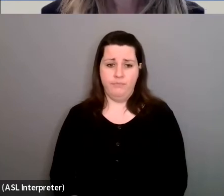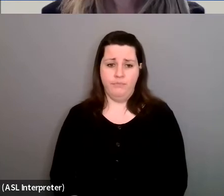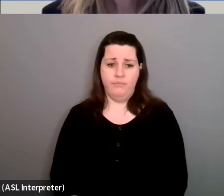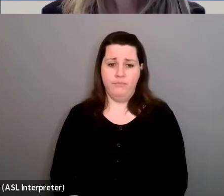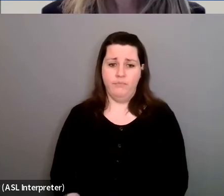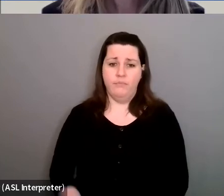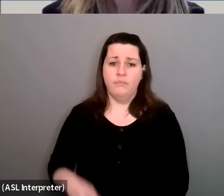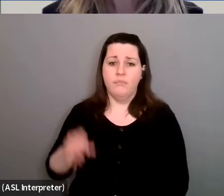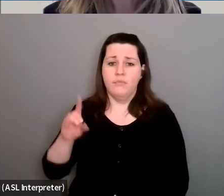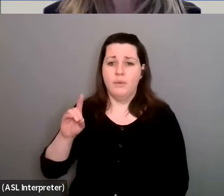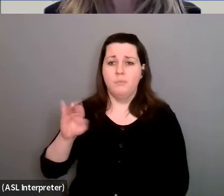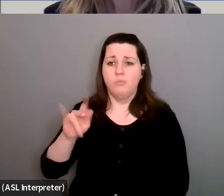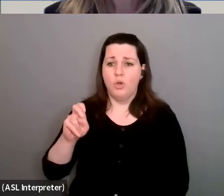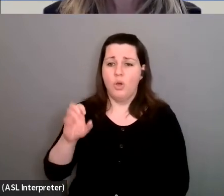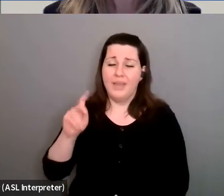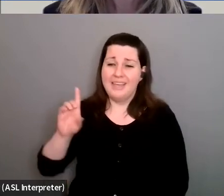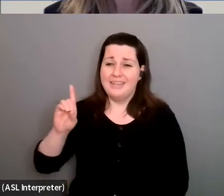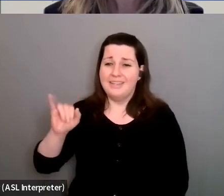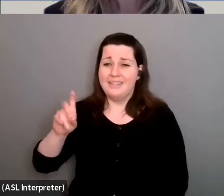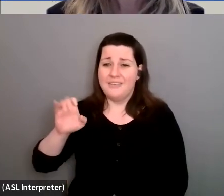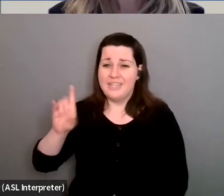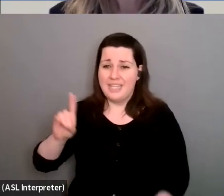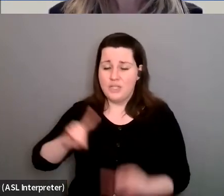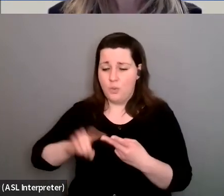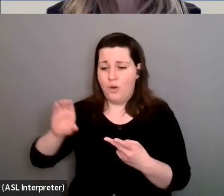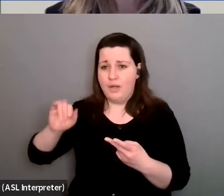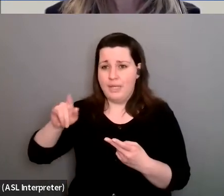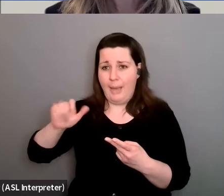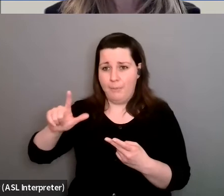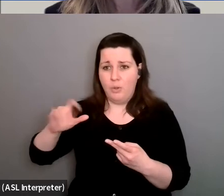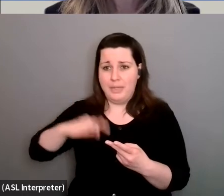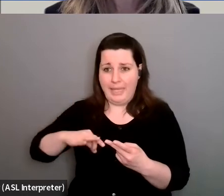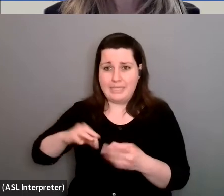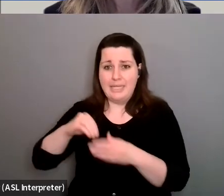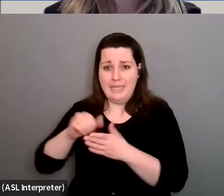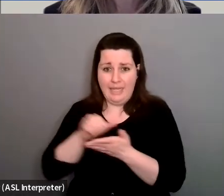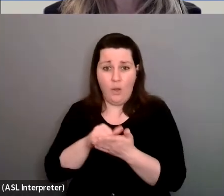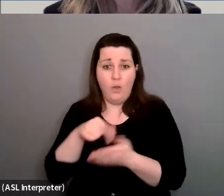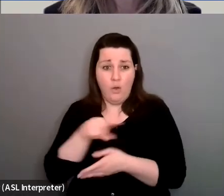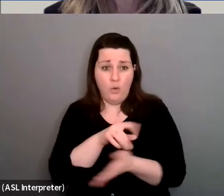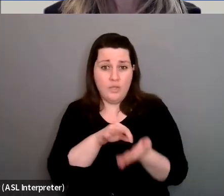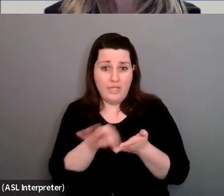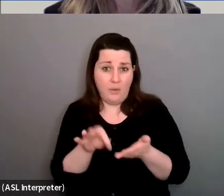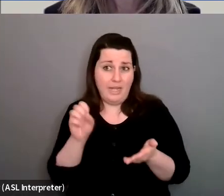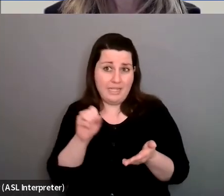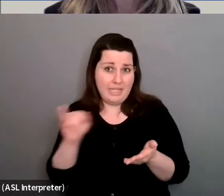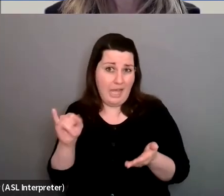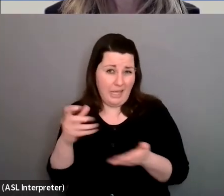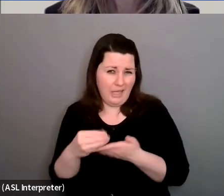the dividends or the capital gains that are gained in the account, are those counted as SSI income?